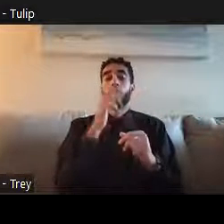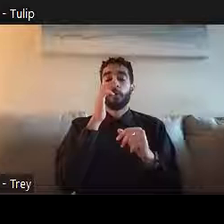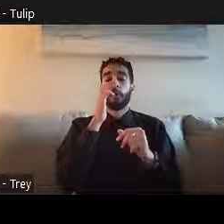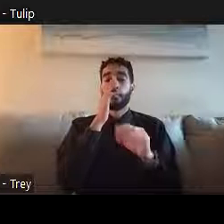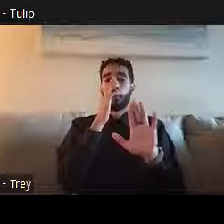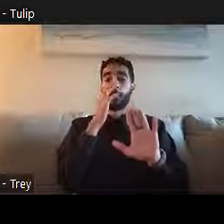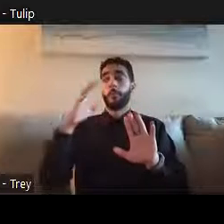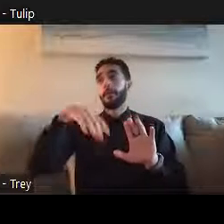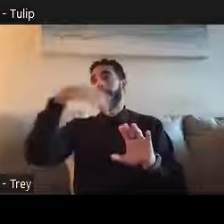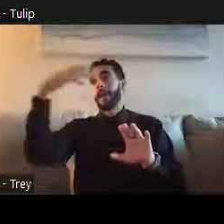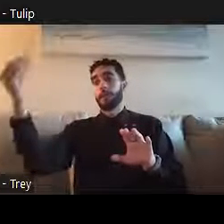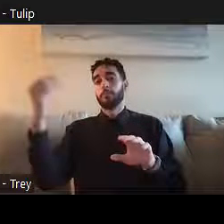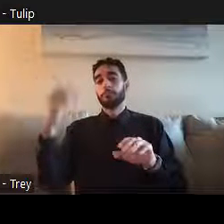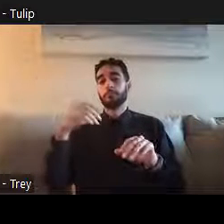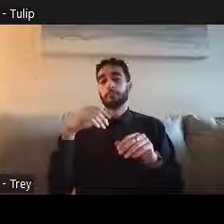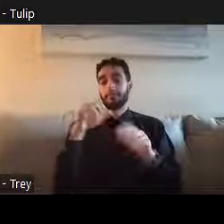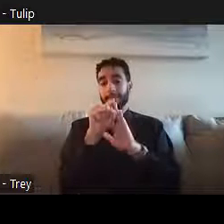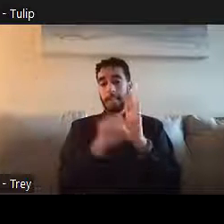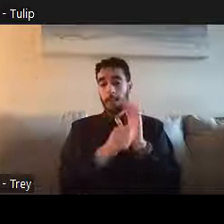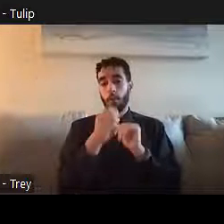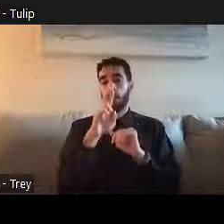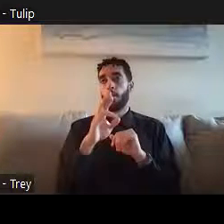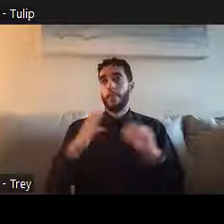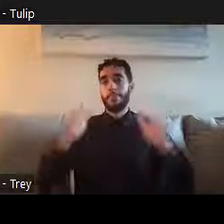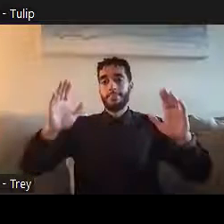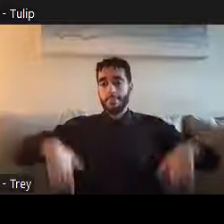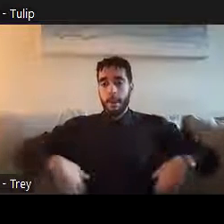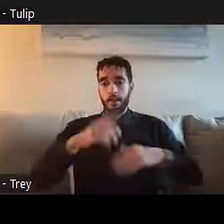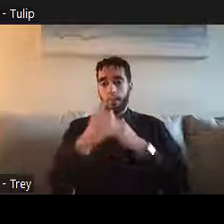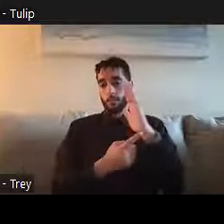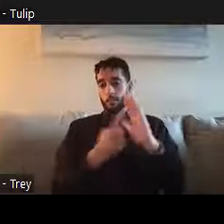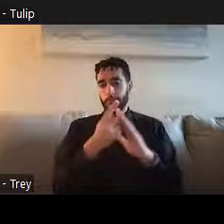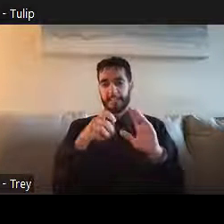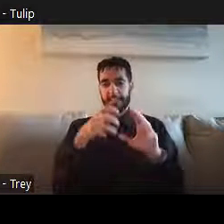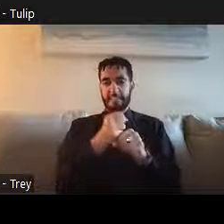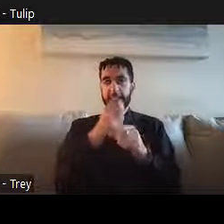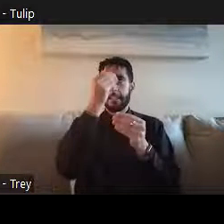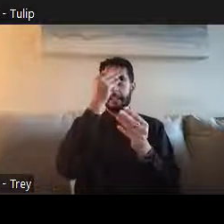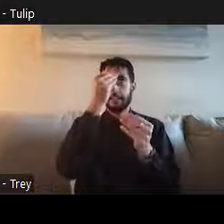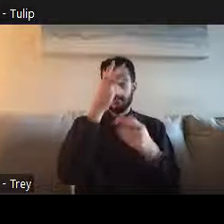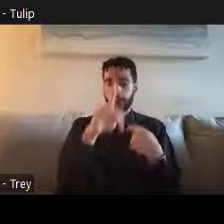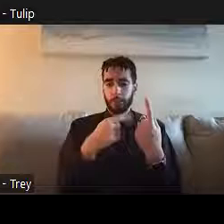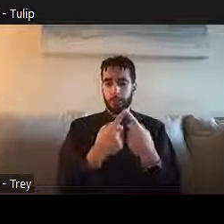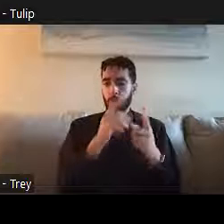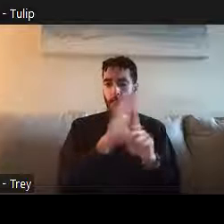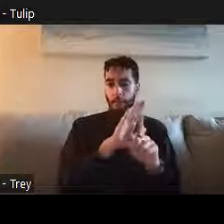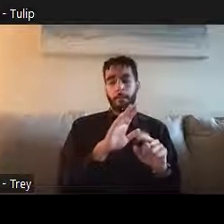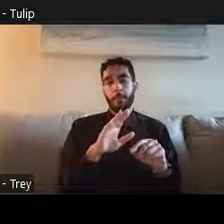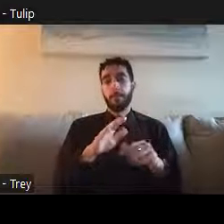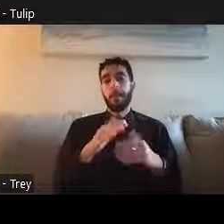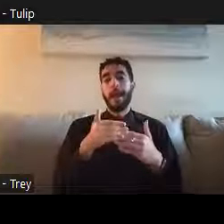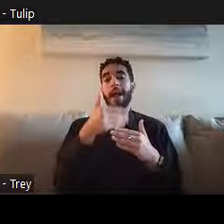of state, or somebody works off hours and needs to get information, other than 8 to 5, that's our